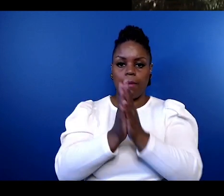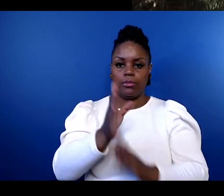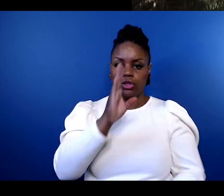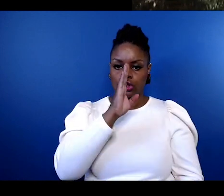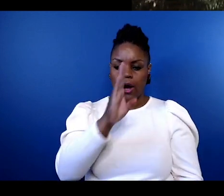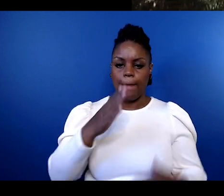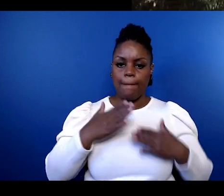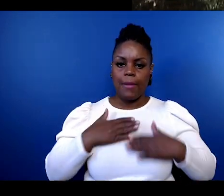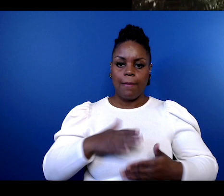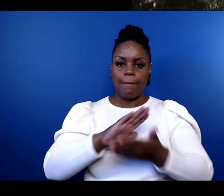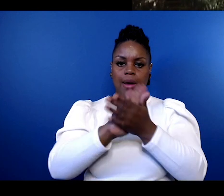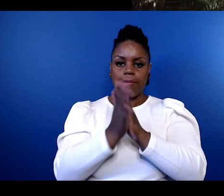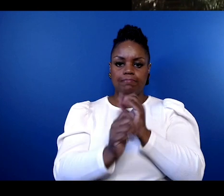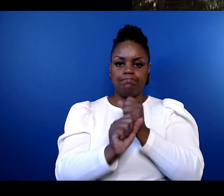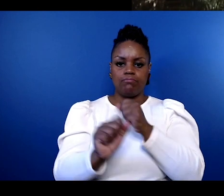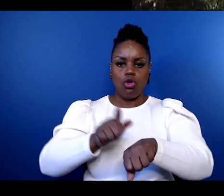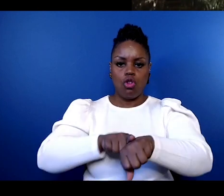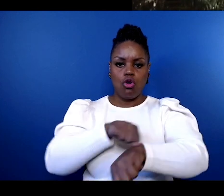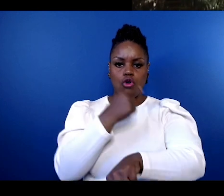Hips press forward.